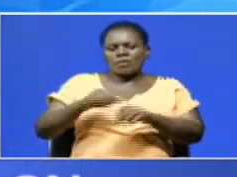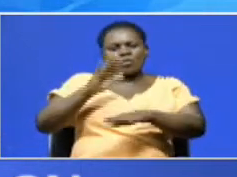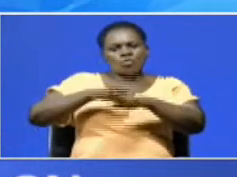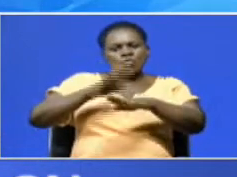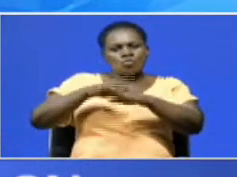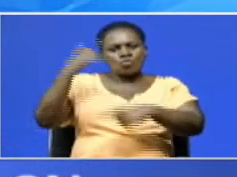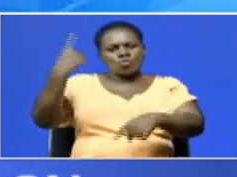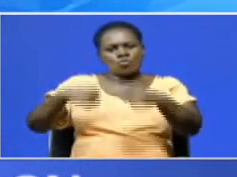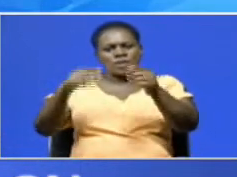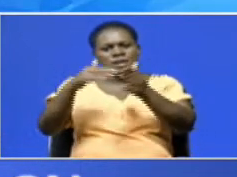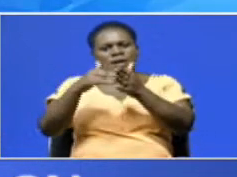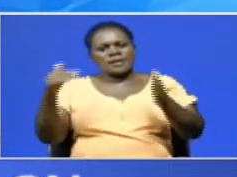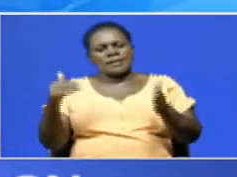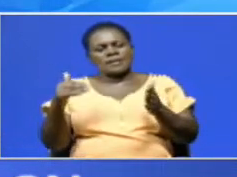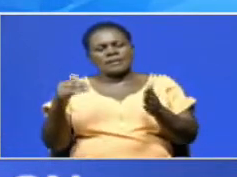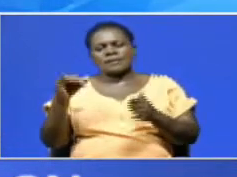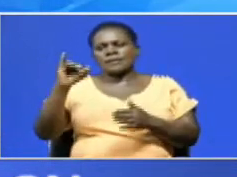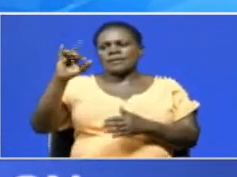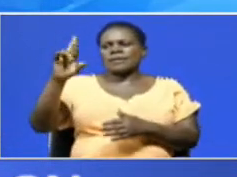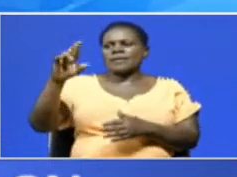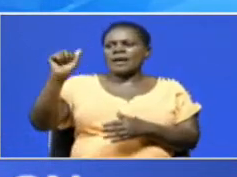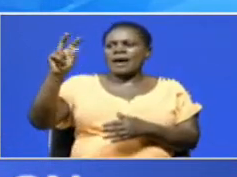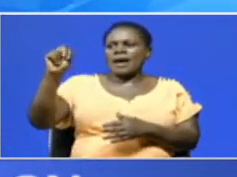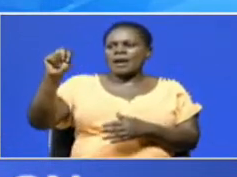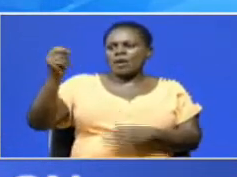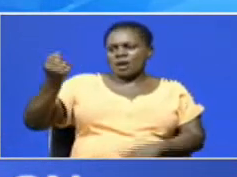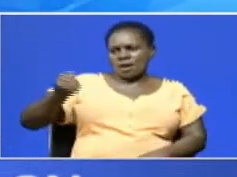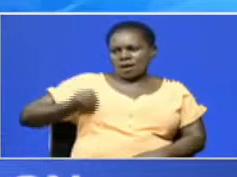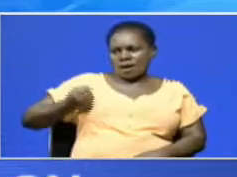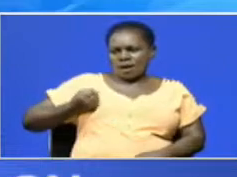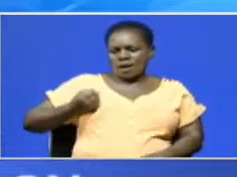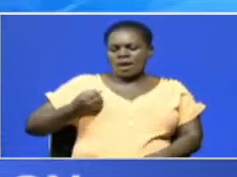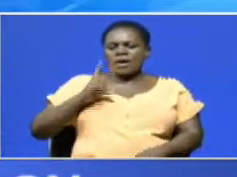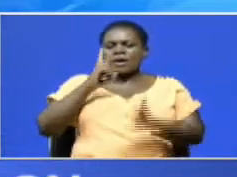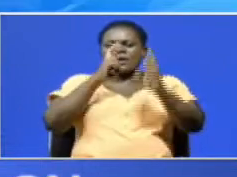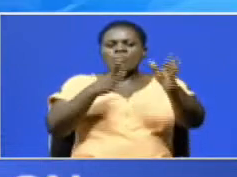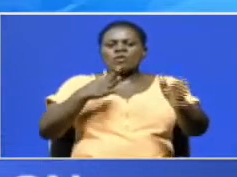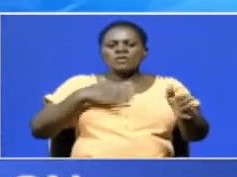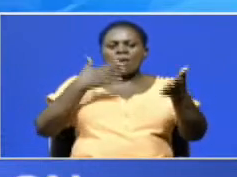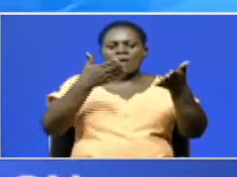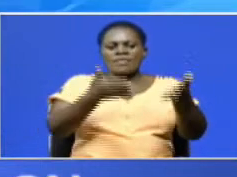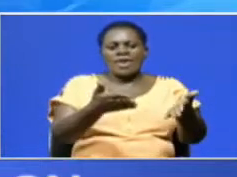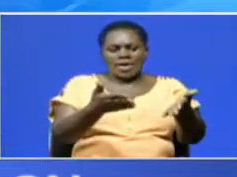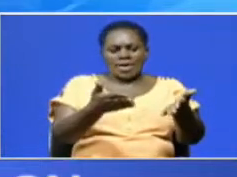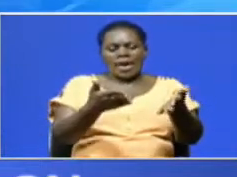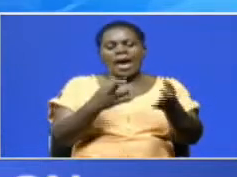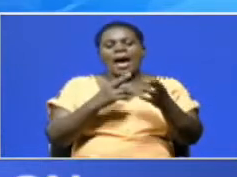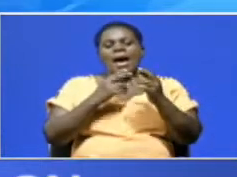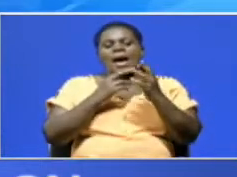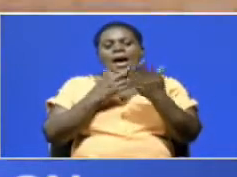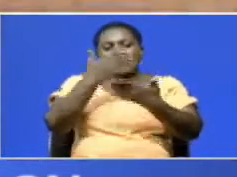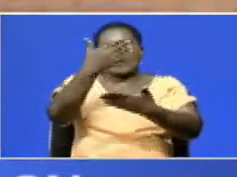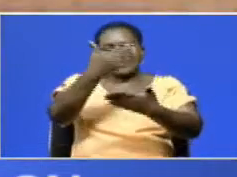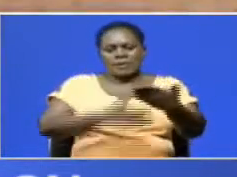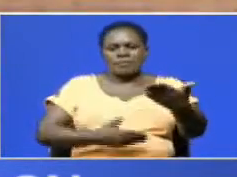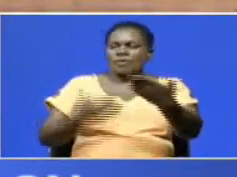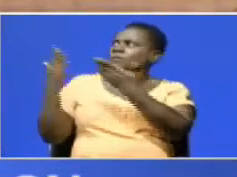impressive win against Iranian Zahra Sifa. Jeff Mogiri was there, and he did file the following report.